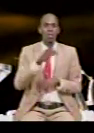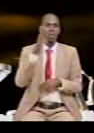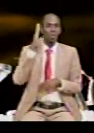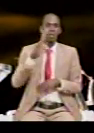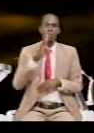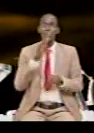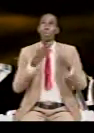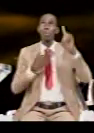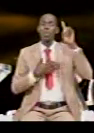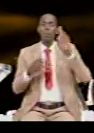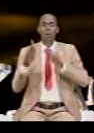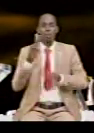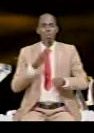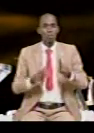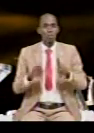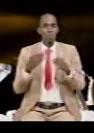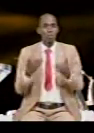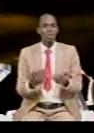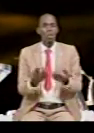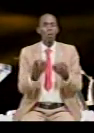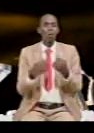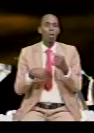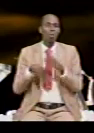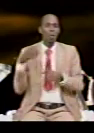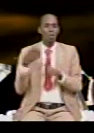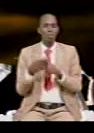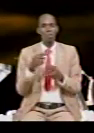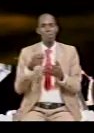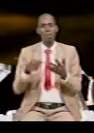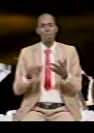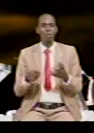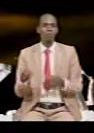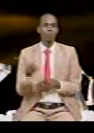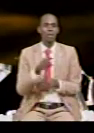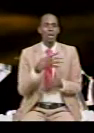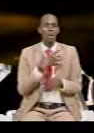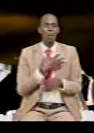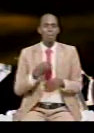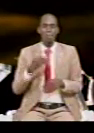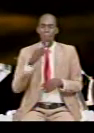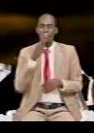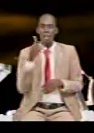solution. Come out from among them, and be ye separate, saith the Lord,